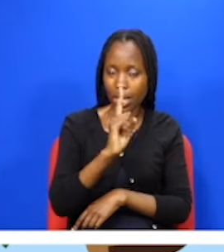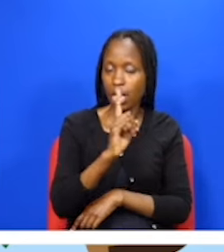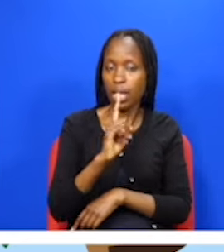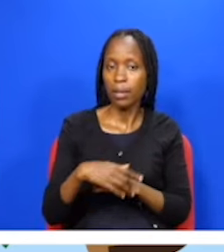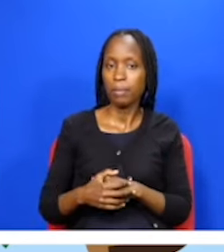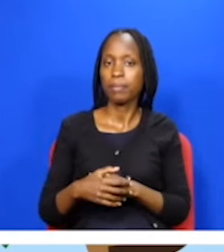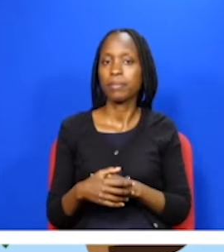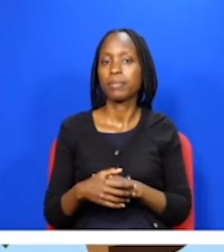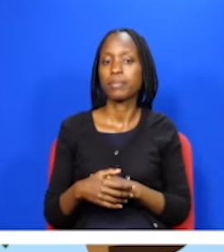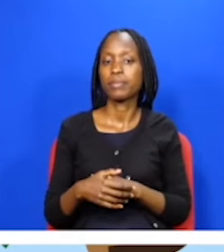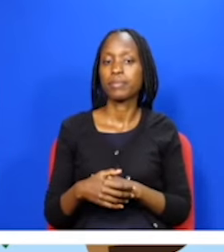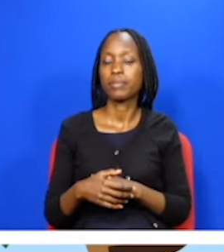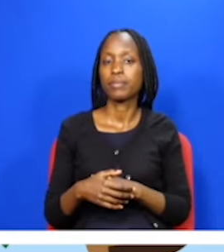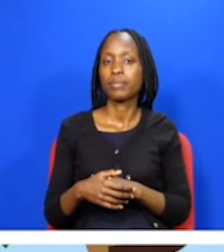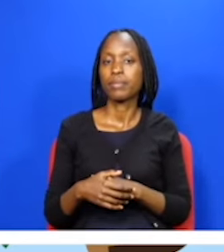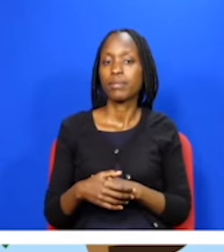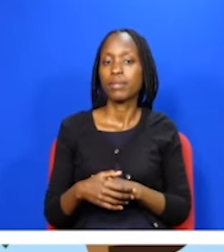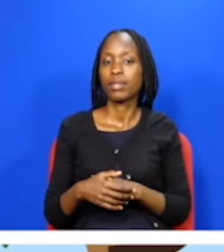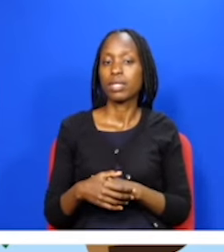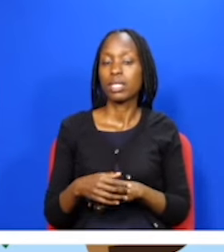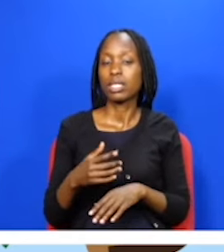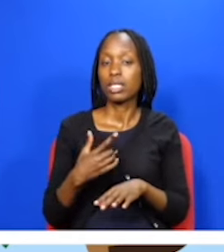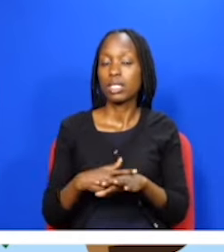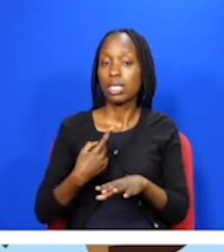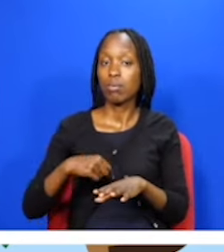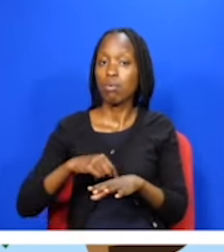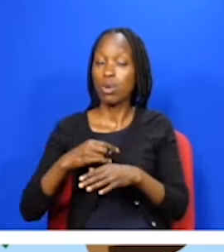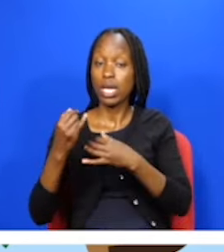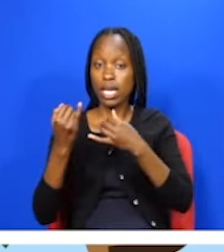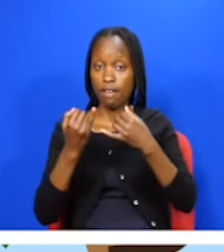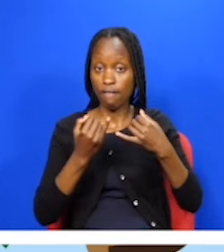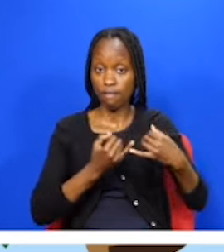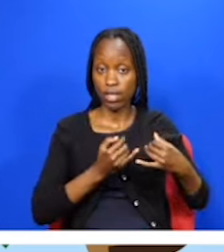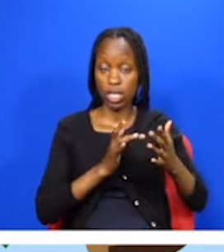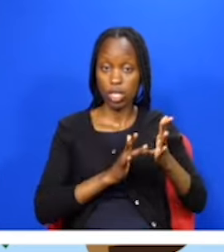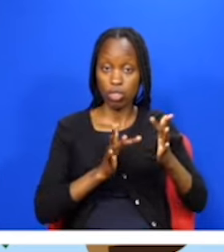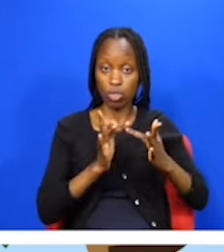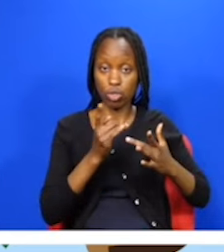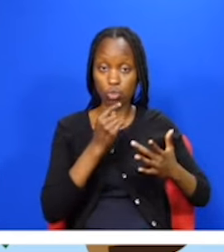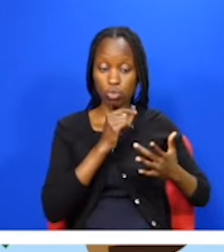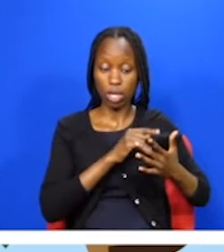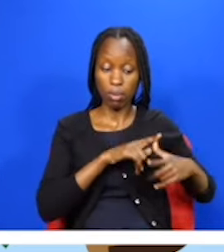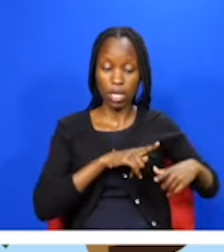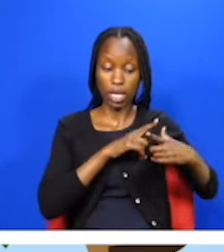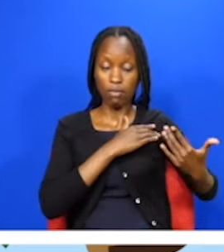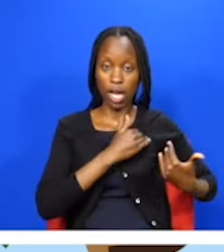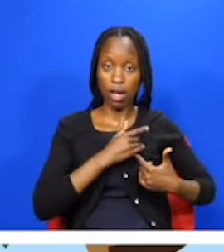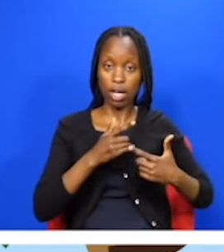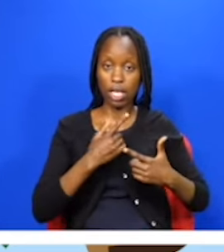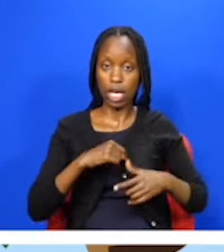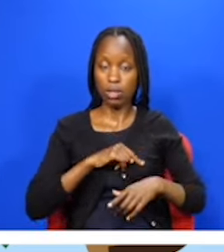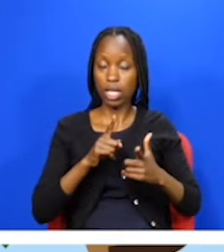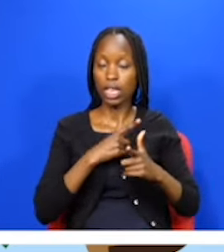sometimes. Yeah? When we invite him, he gives us strength and wisdom and also